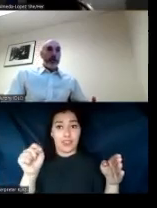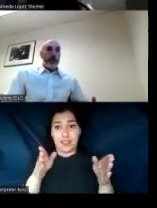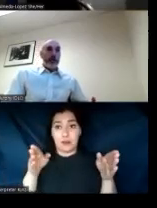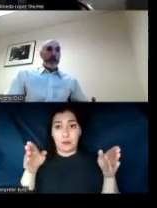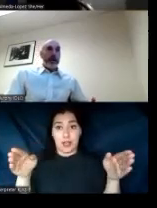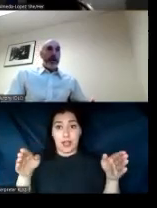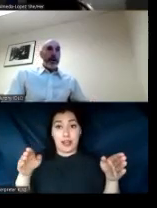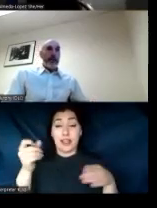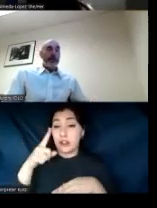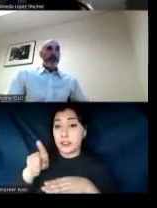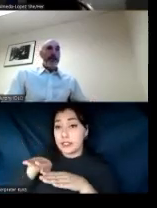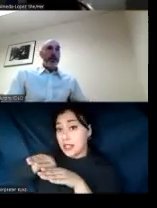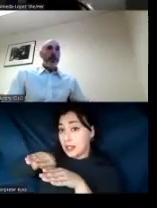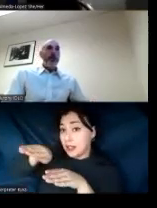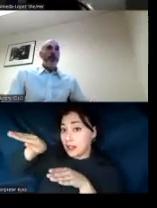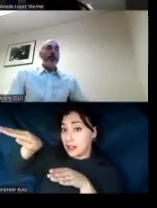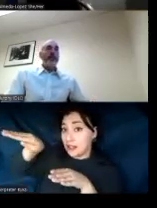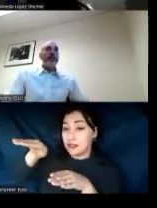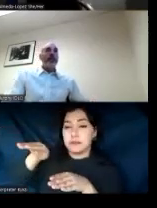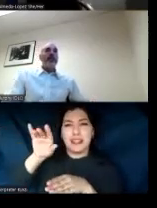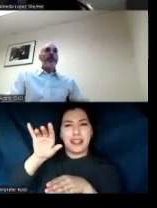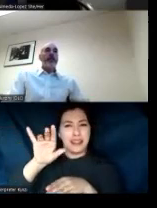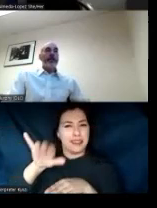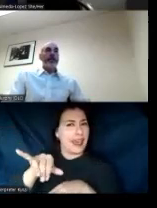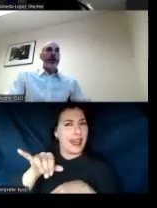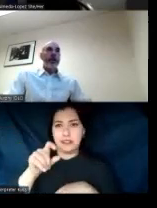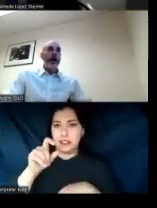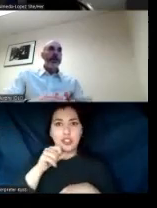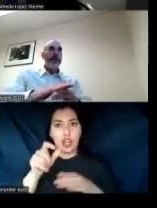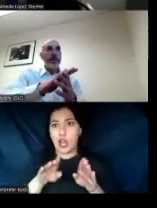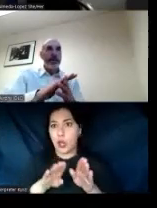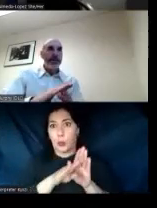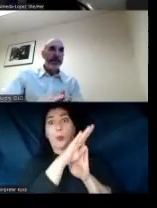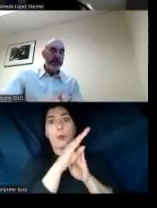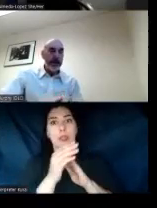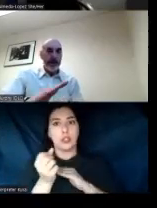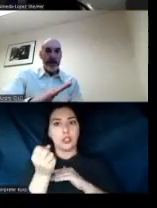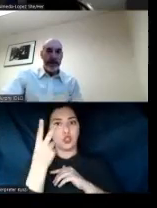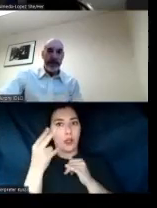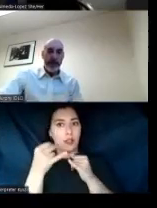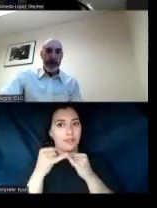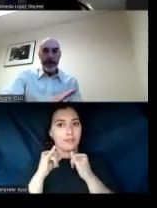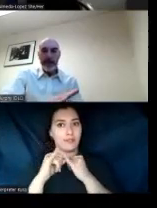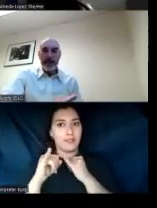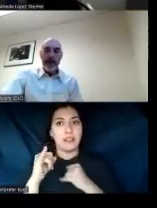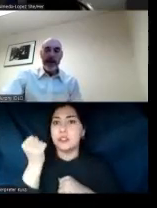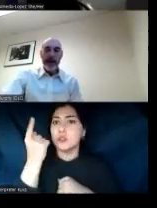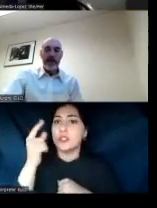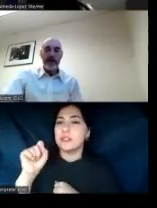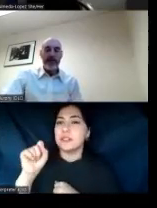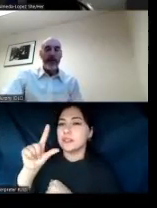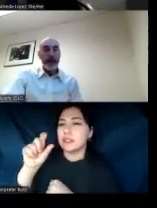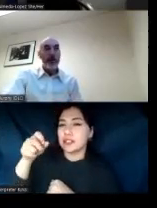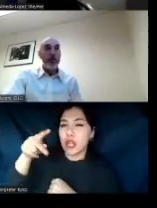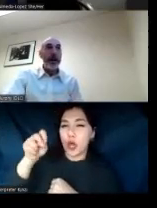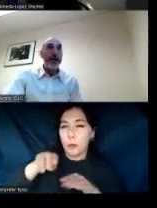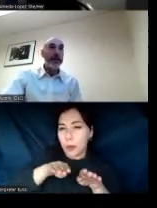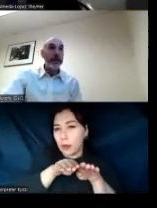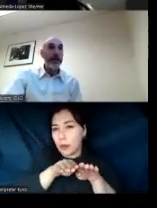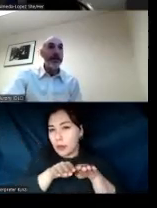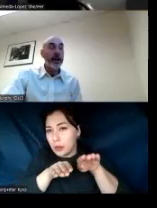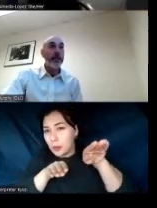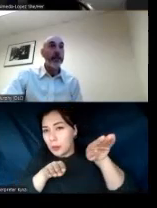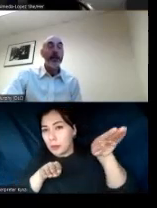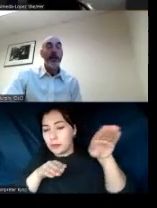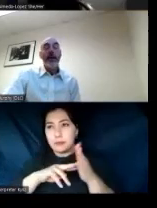12. So what slope obviously means, that the amount of vertical rise that